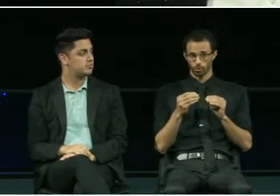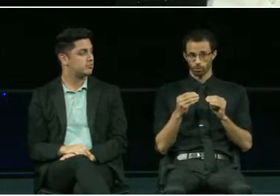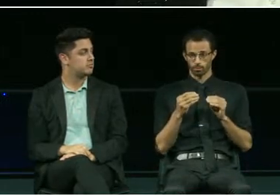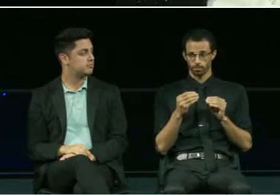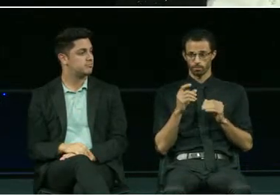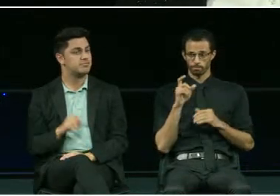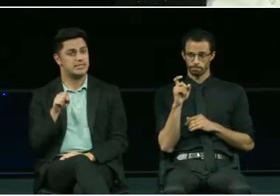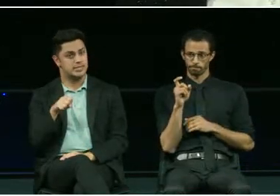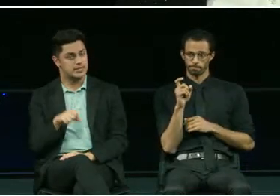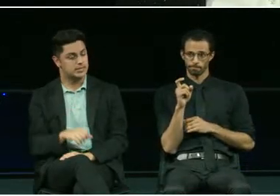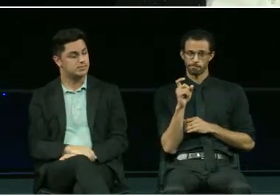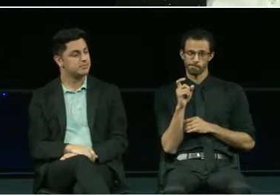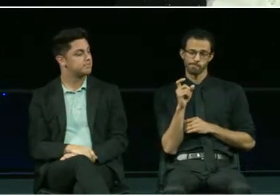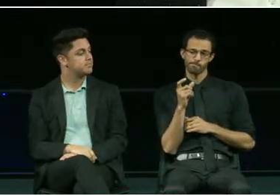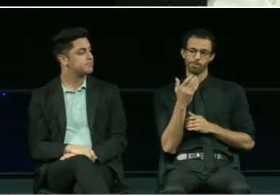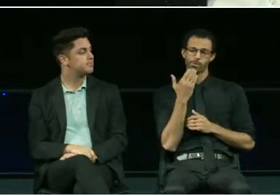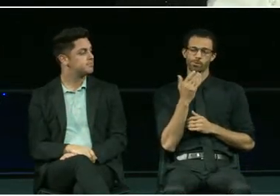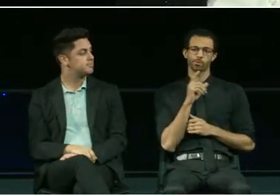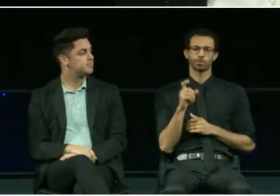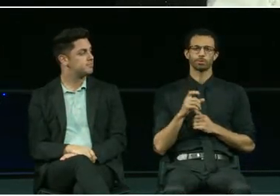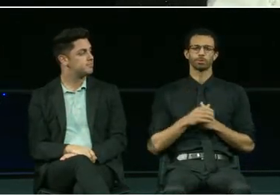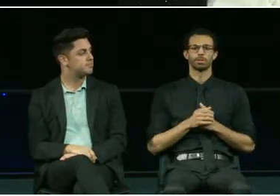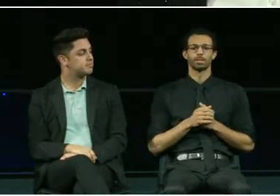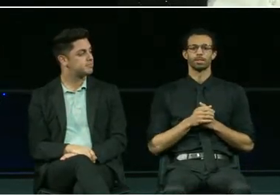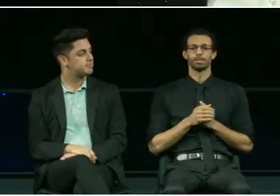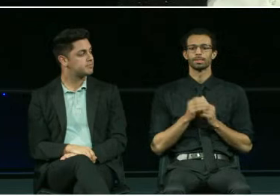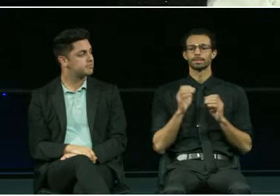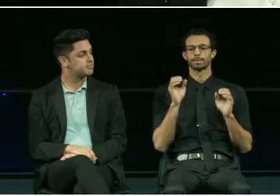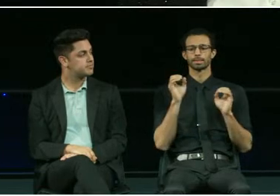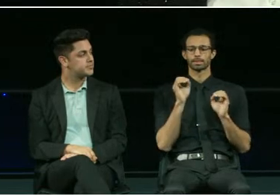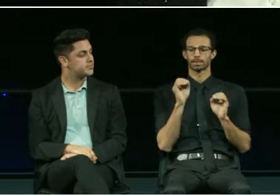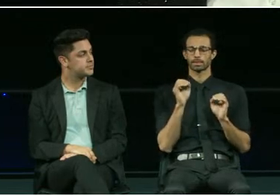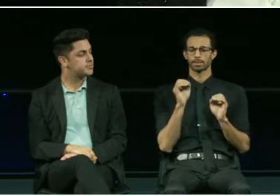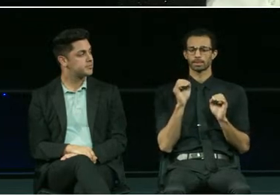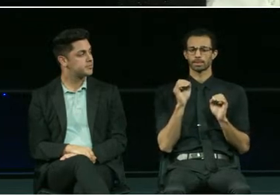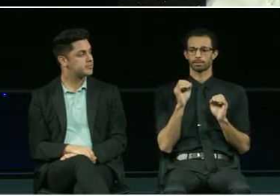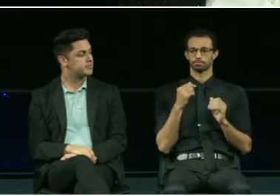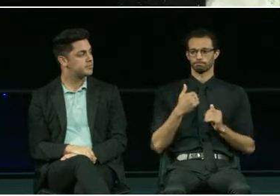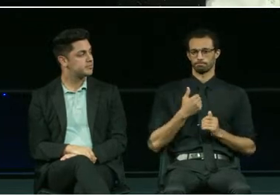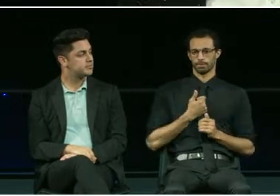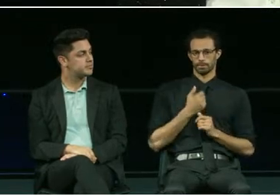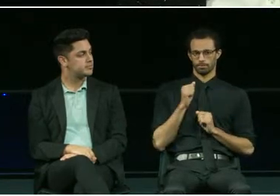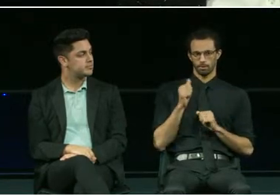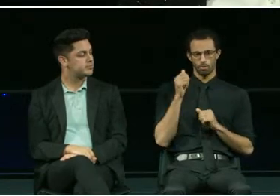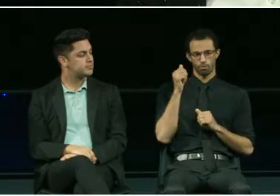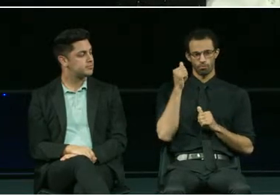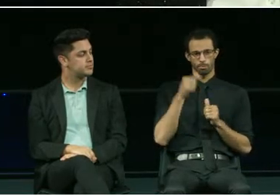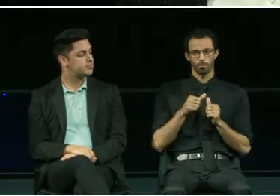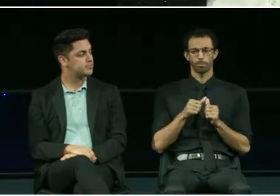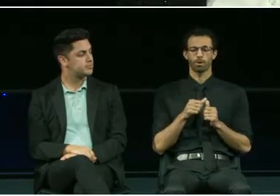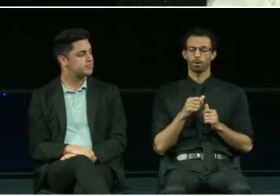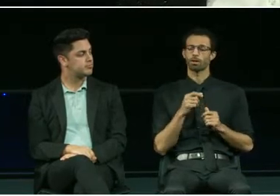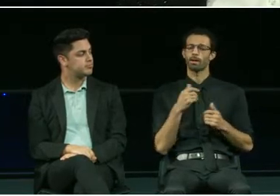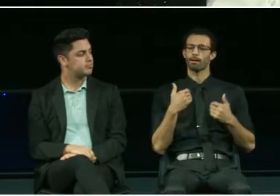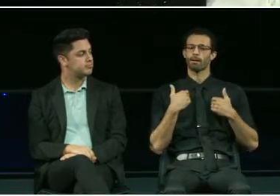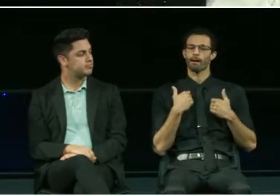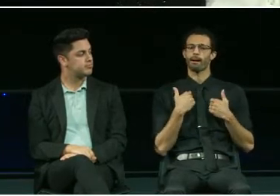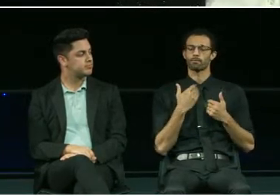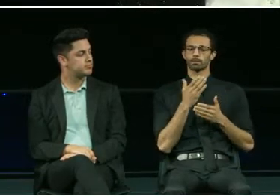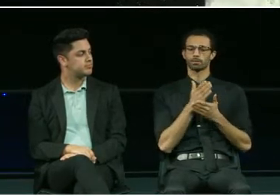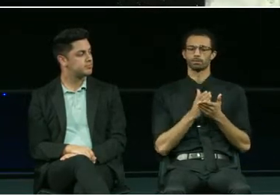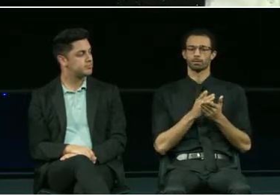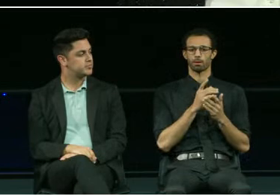That's a great question. I mean, nothing that comes to mind. I mean, there were certainly moments